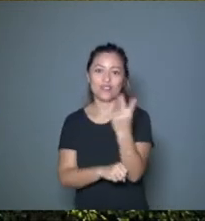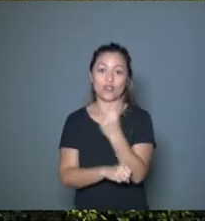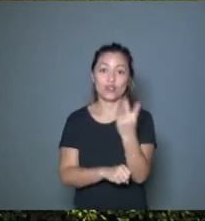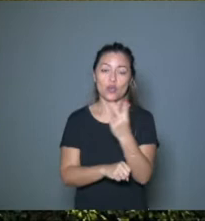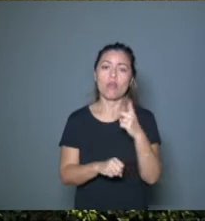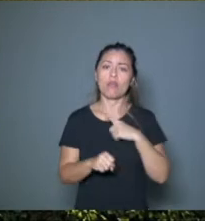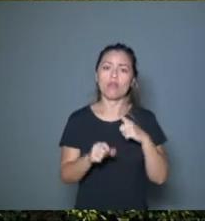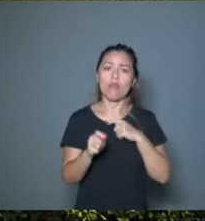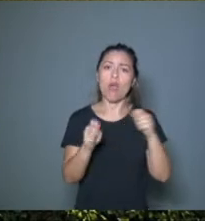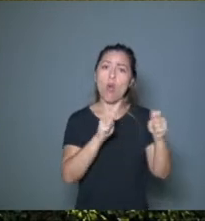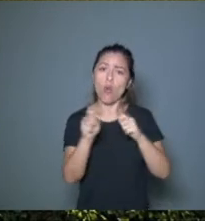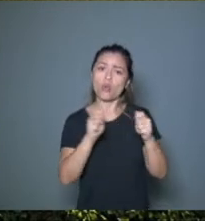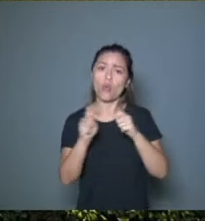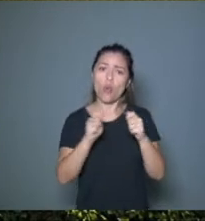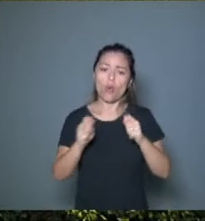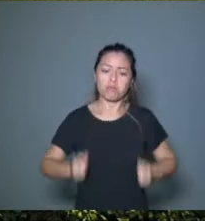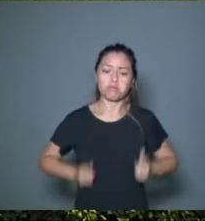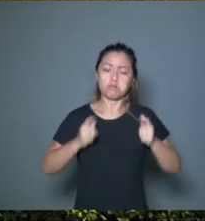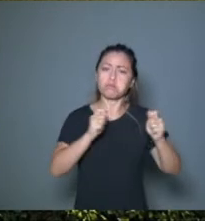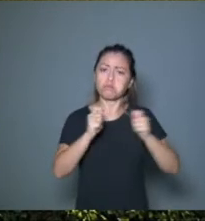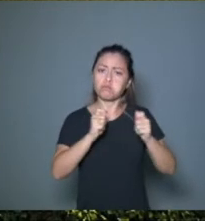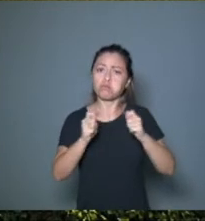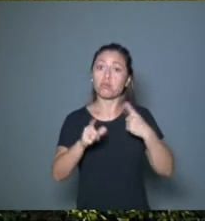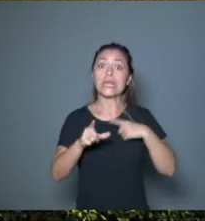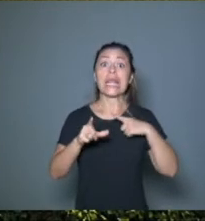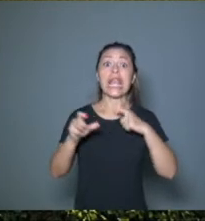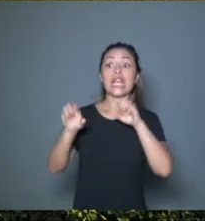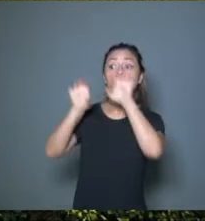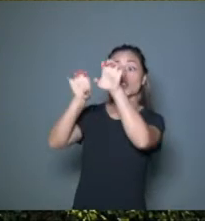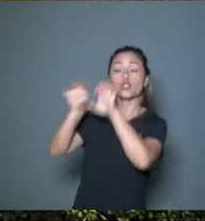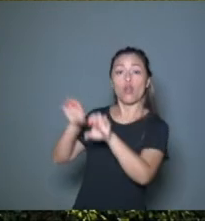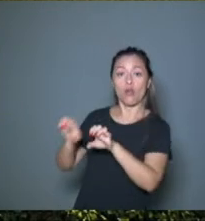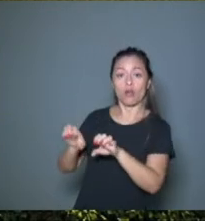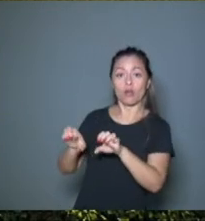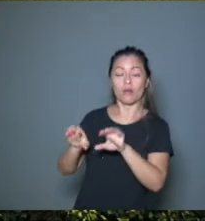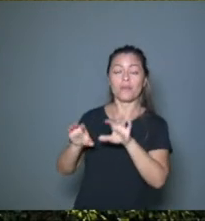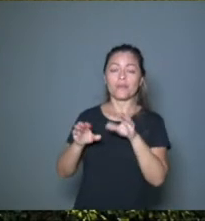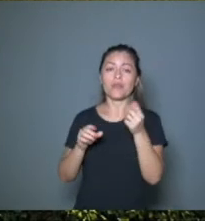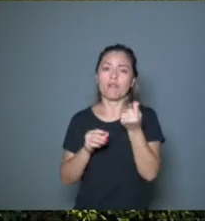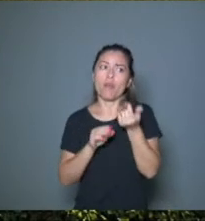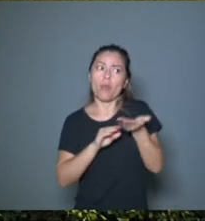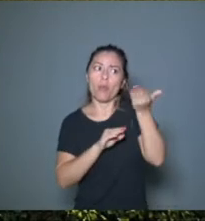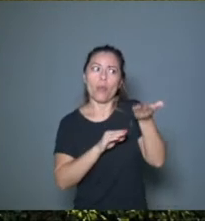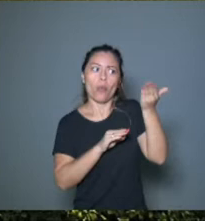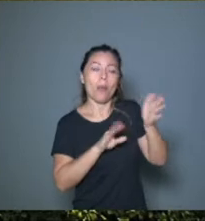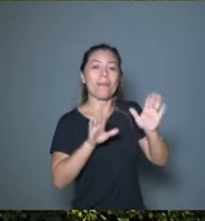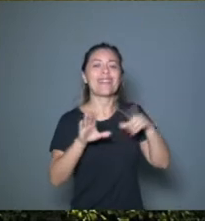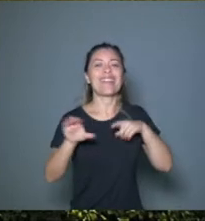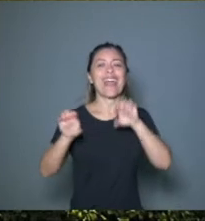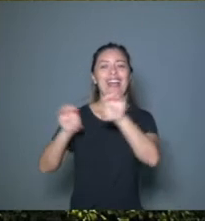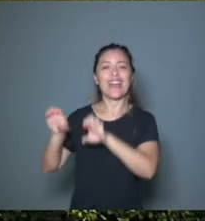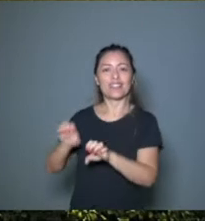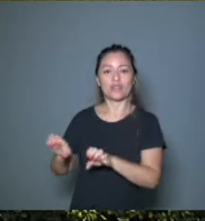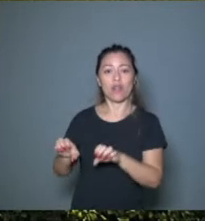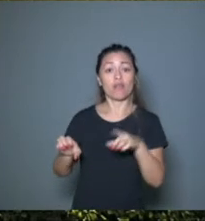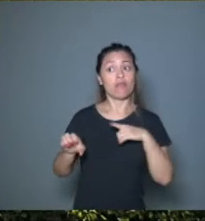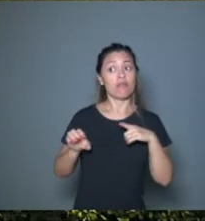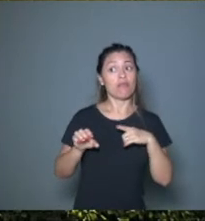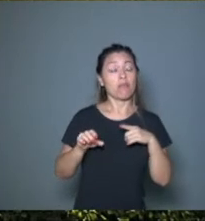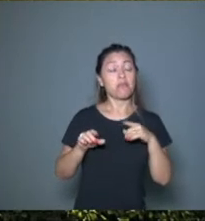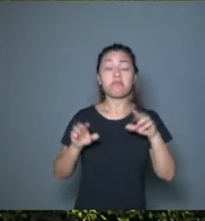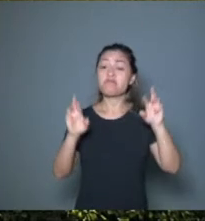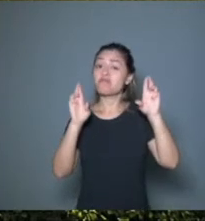2021-2022 season is being managed. But prices are up now, and the expectation is that